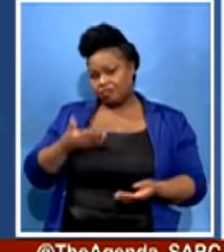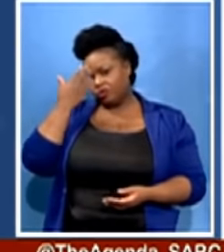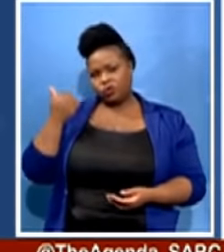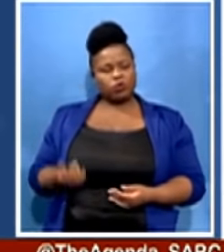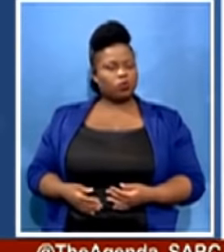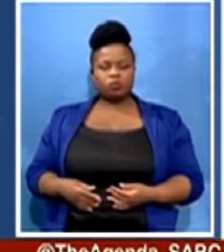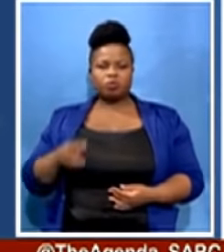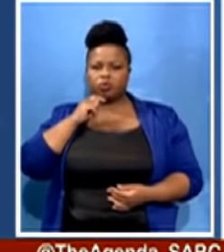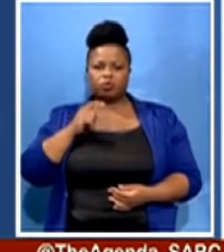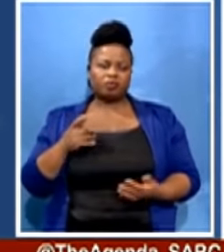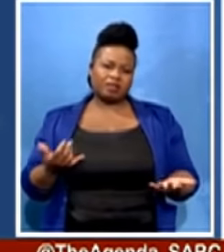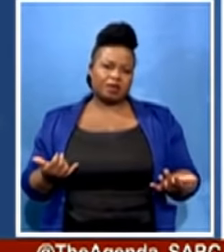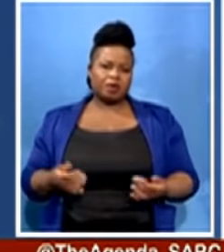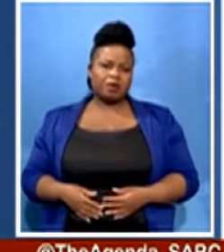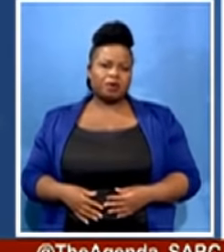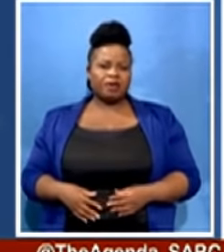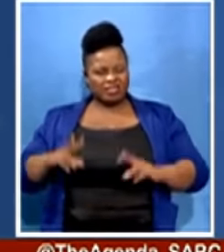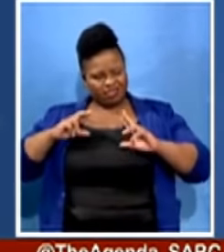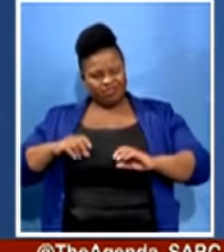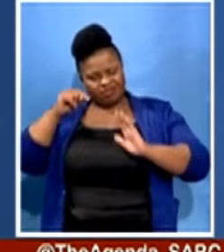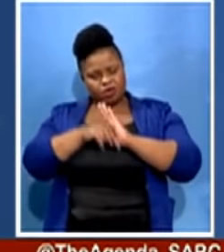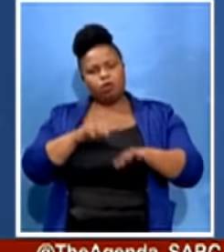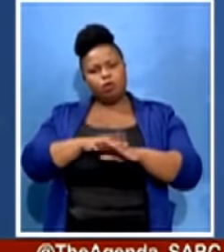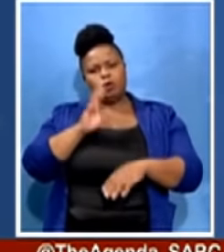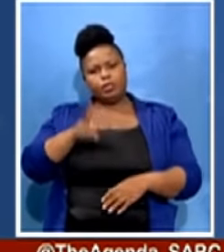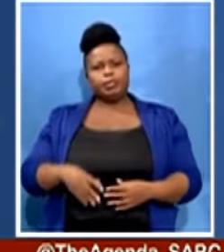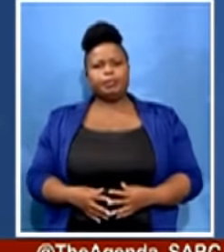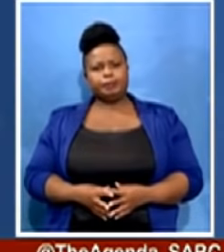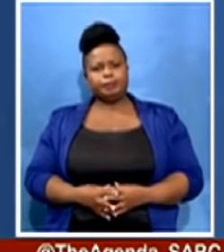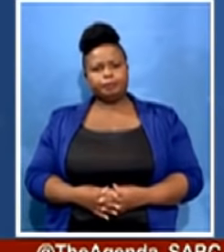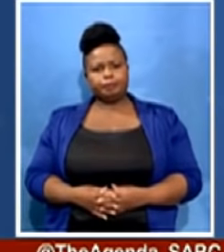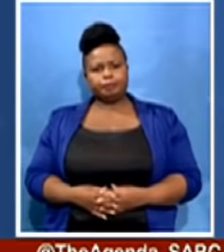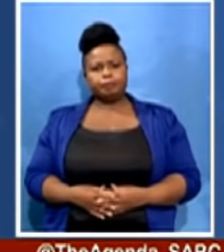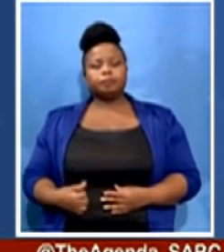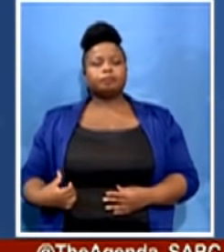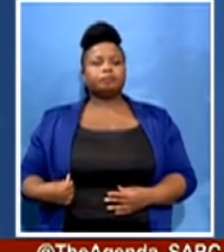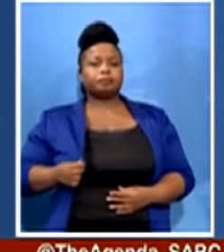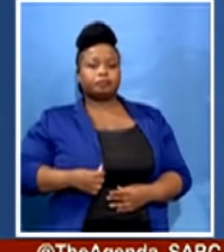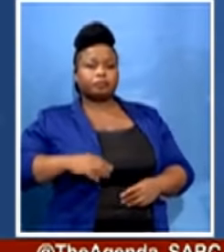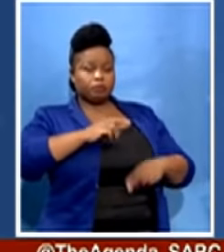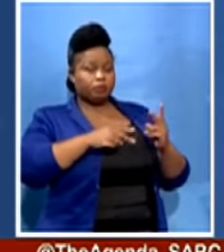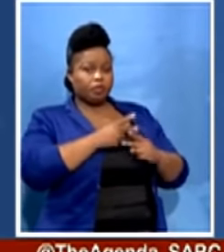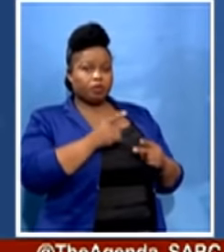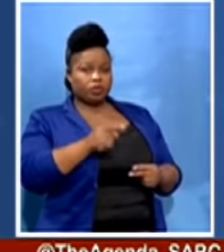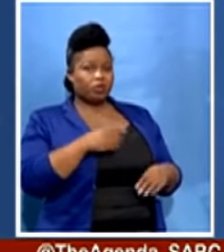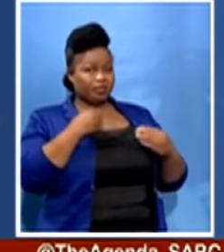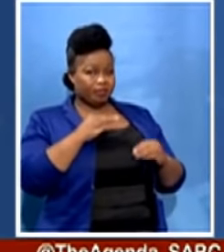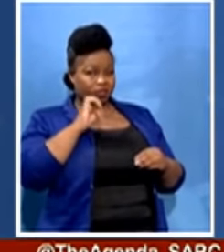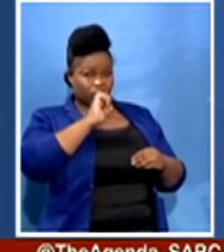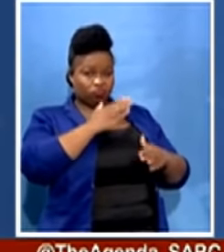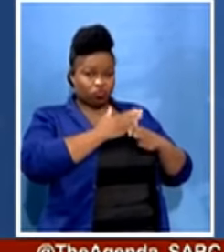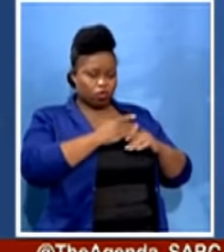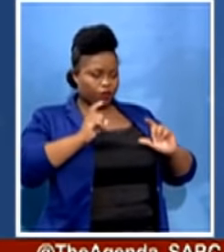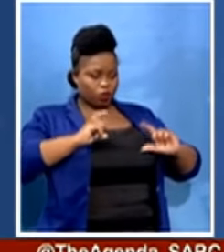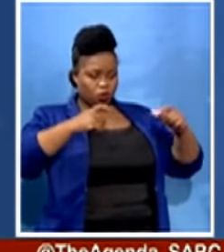stone unturned in our investigations. Right. With regards to the nature of the business of the commission, I guess you can't rule out anything